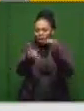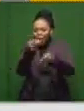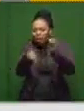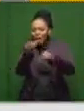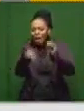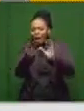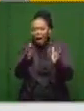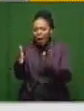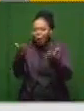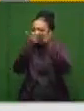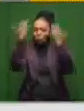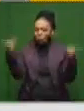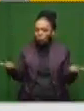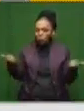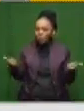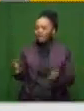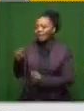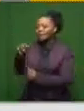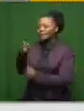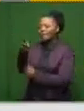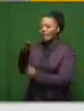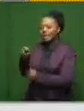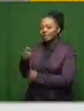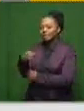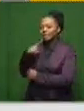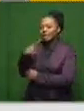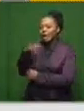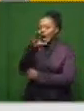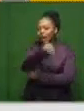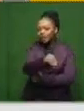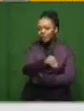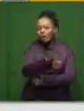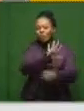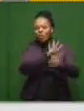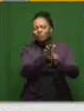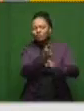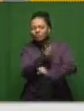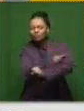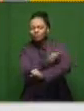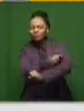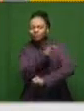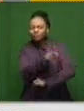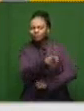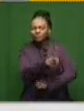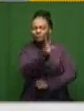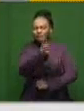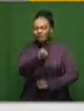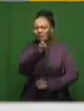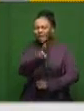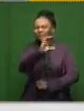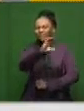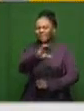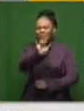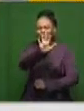Tiyani S. Chauke asks for example does the COVID-19 vaccine can contain MRC-5